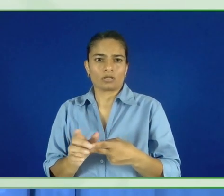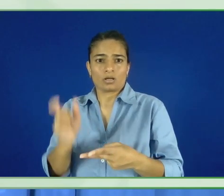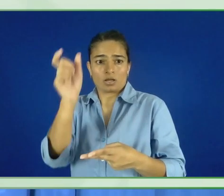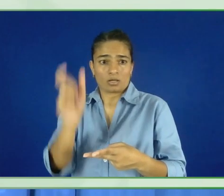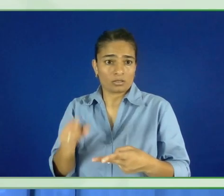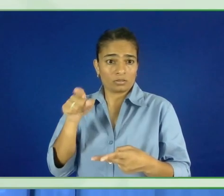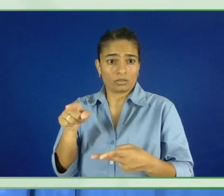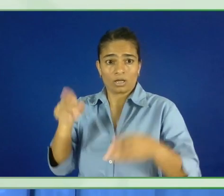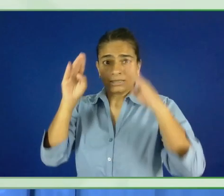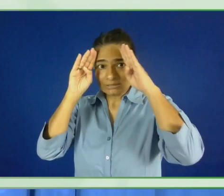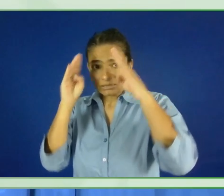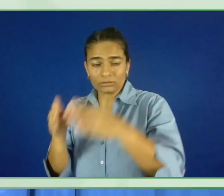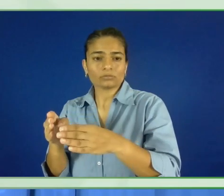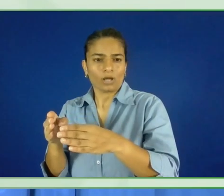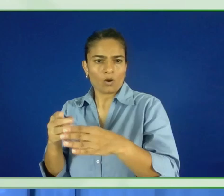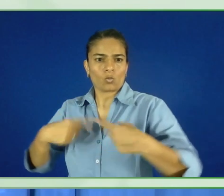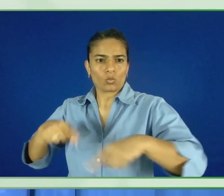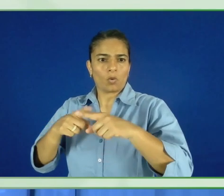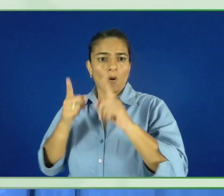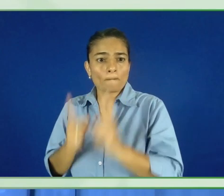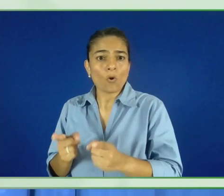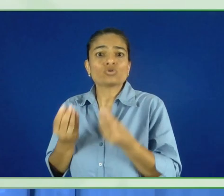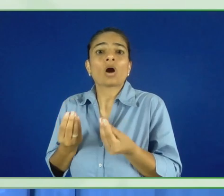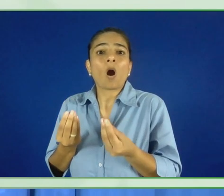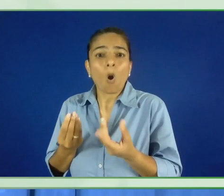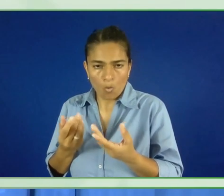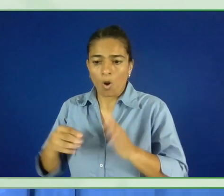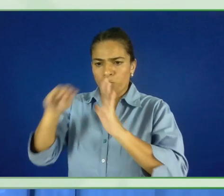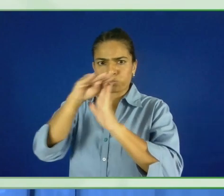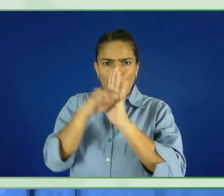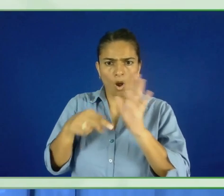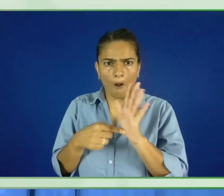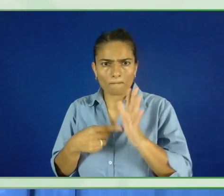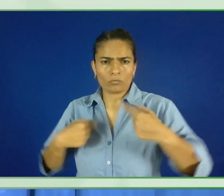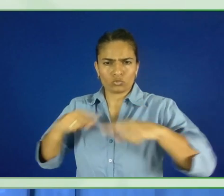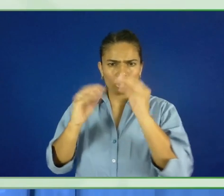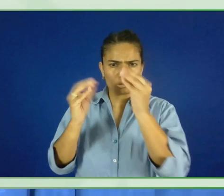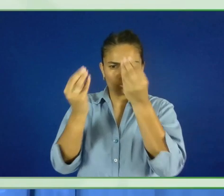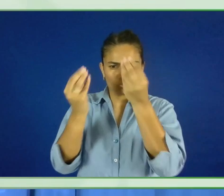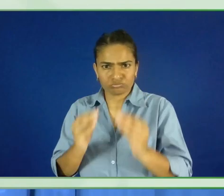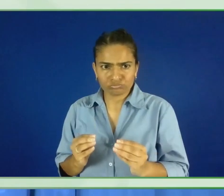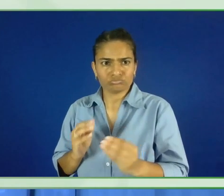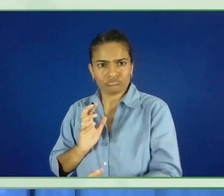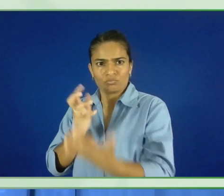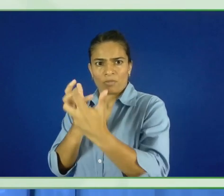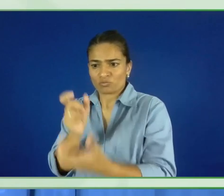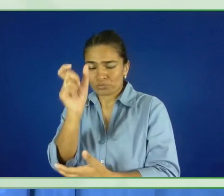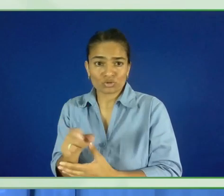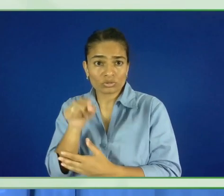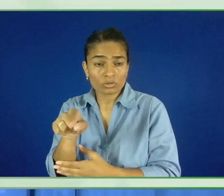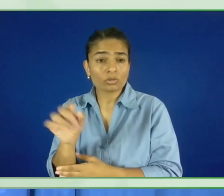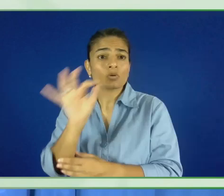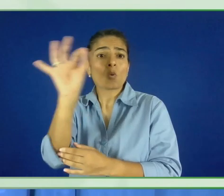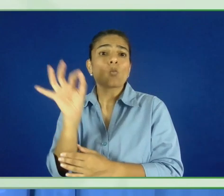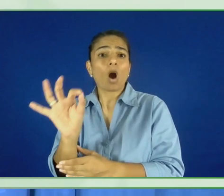have a tailored program. We are centered on the individual because I remind you that we welcome